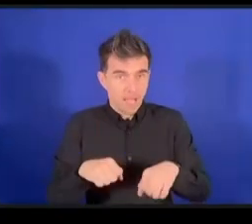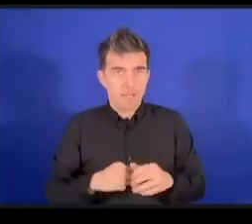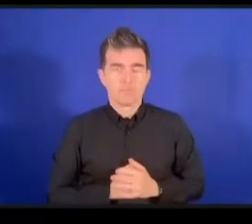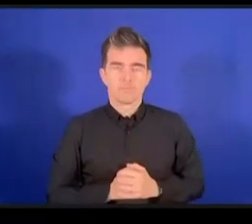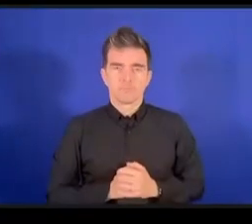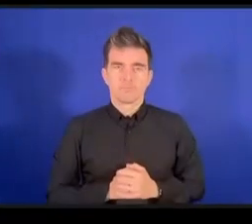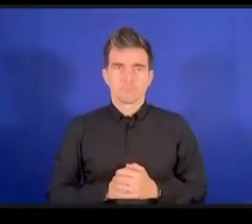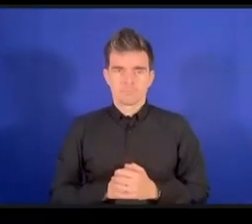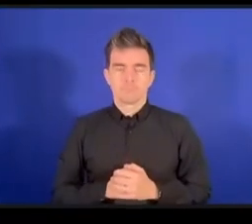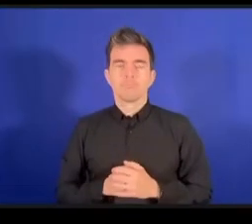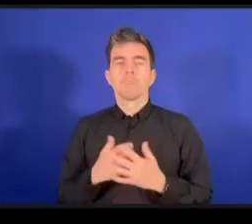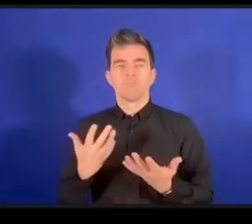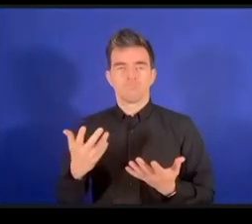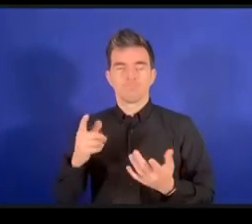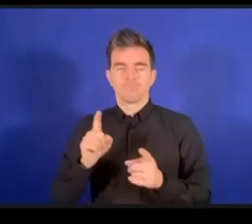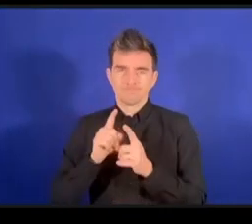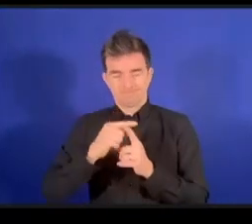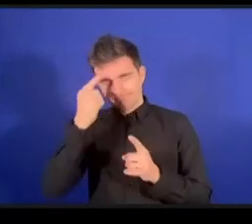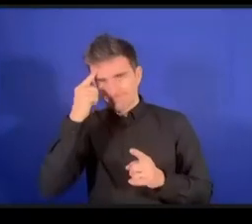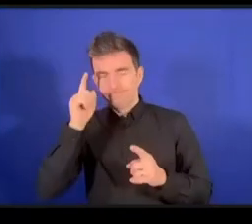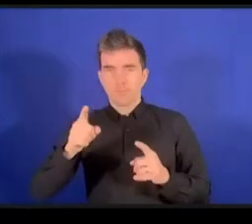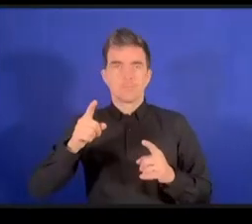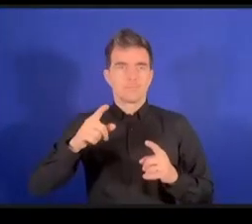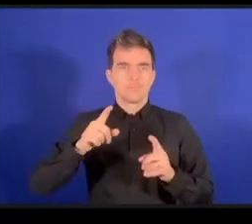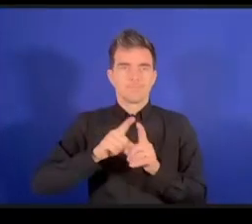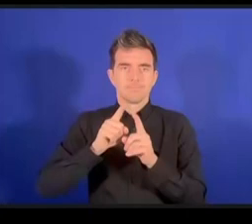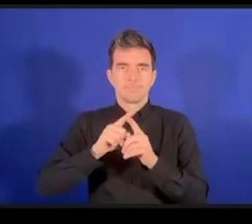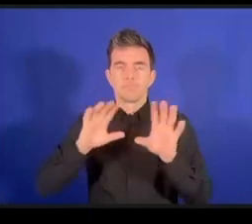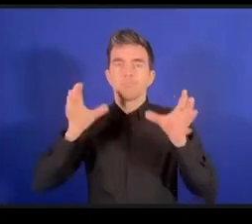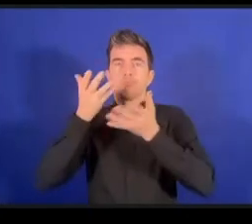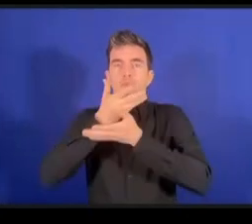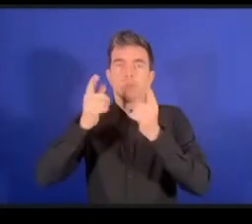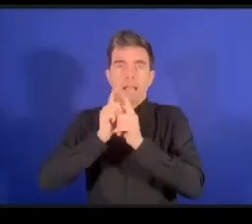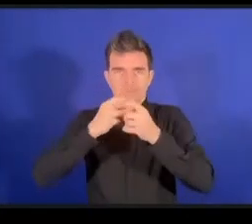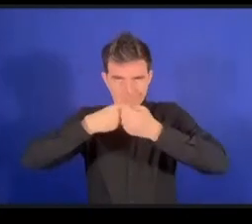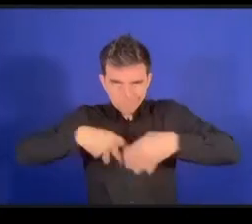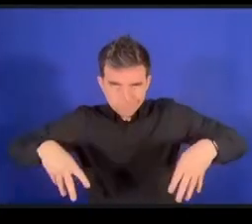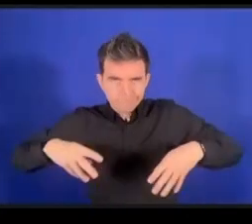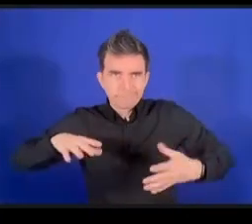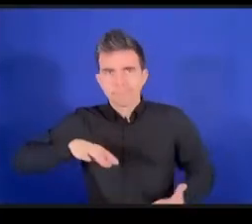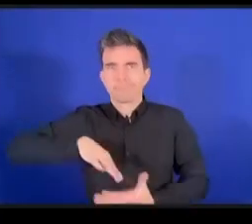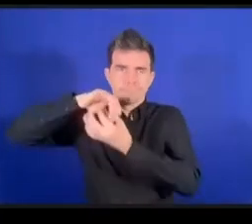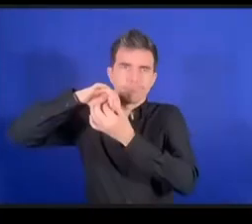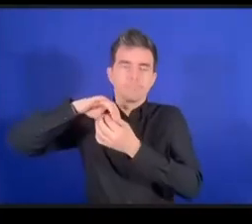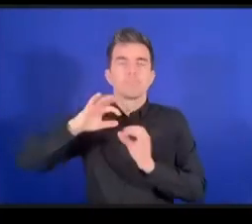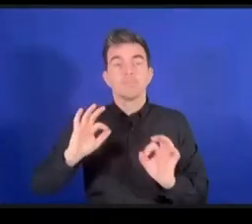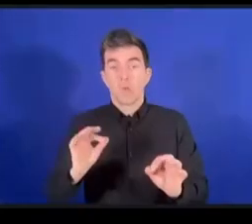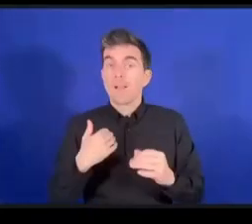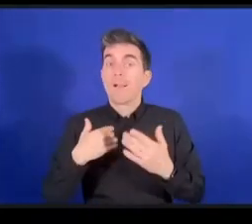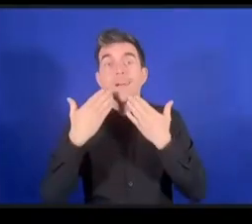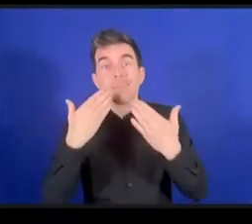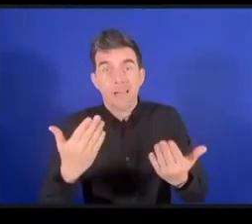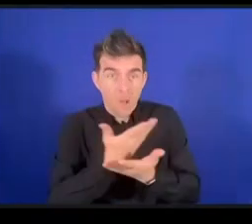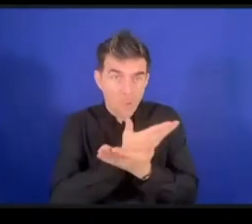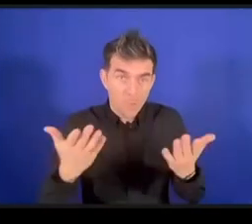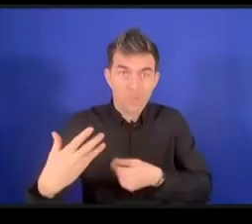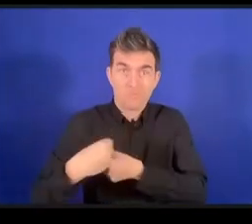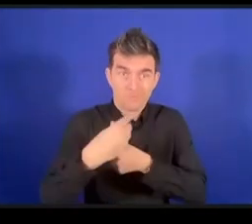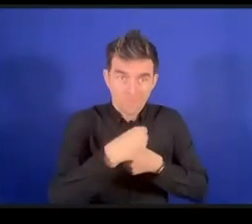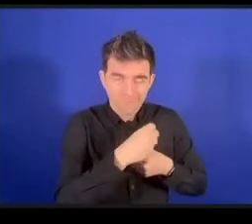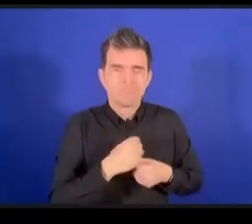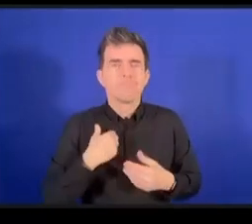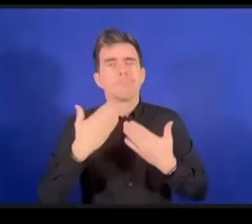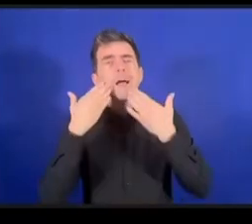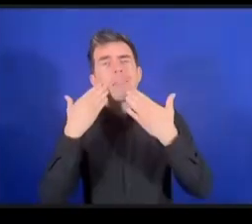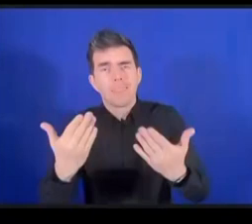your participation. And I thank you for being with us. And please, I ask you, invite you to join